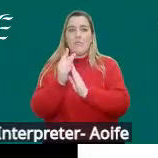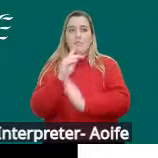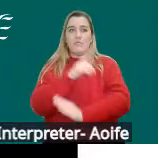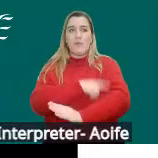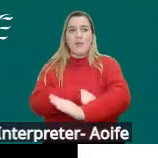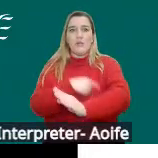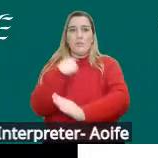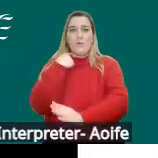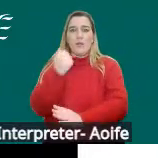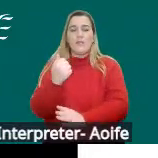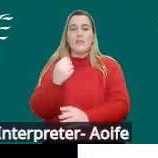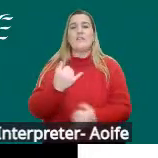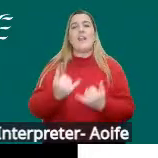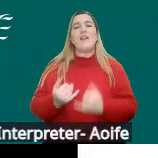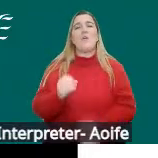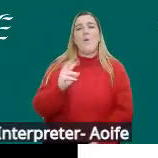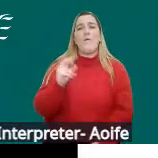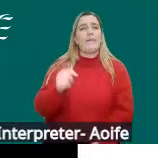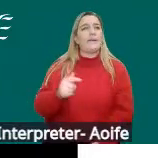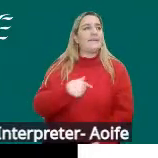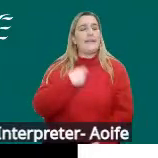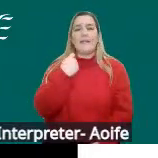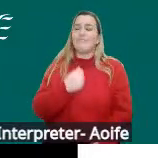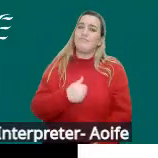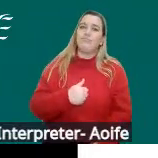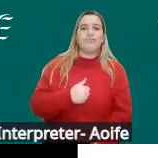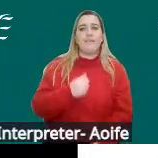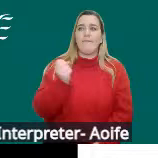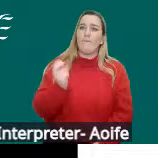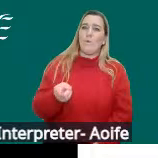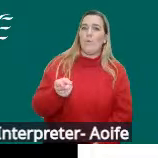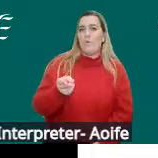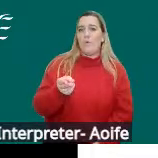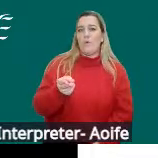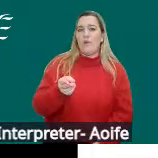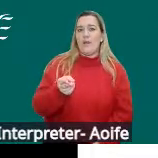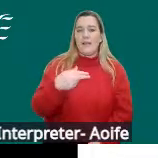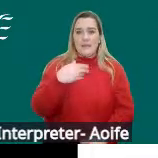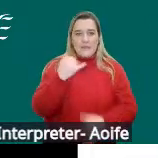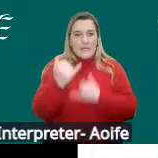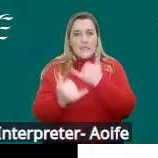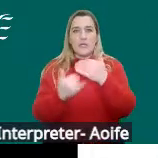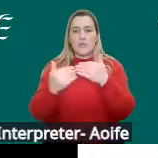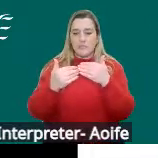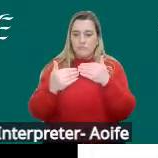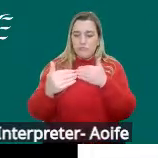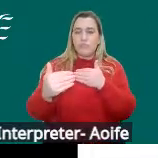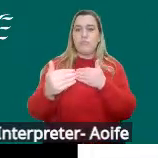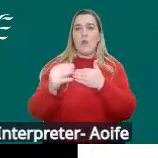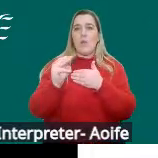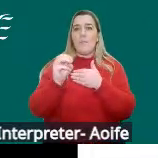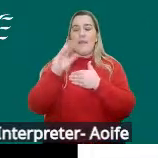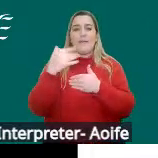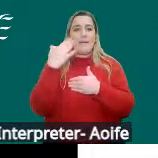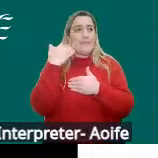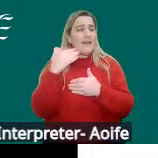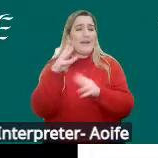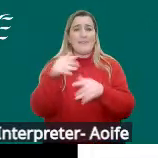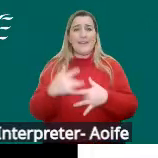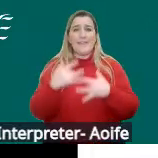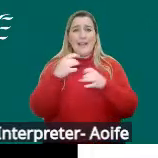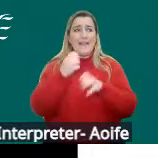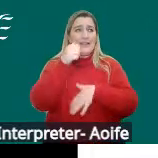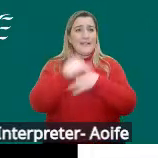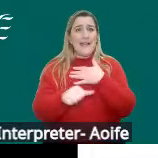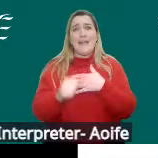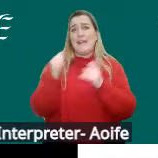and they start failing on you. And you can get these years of perimenopause where you can feel this kind of daily kind of